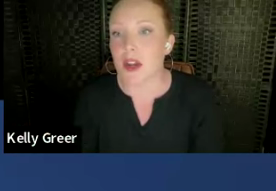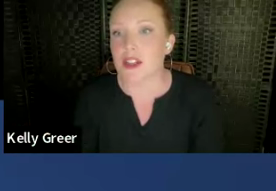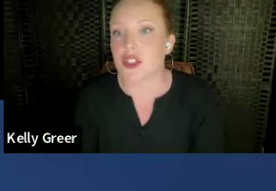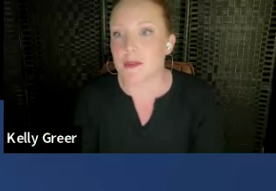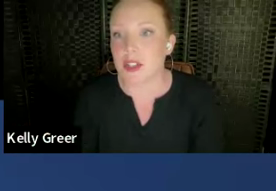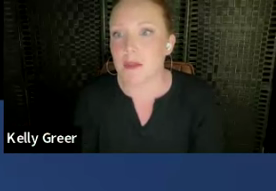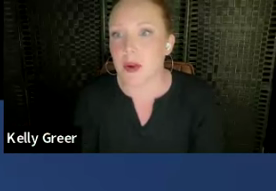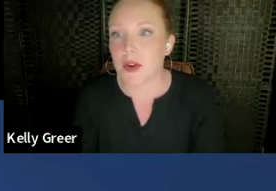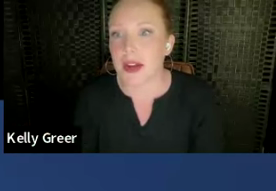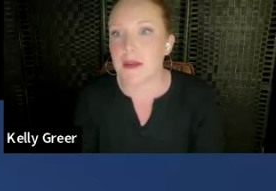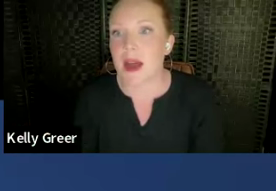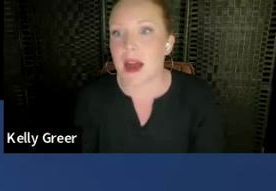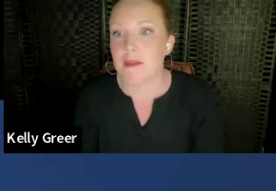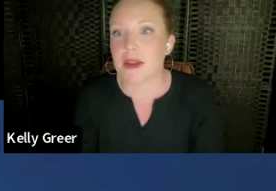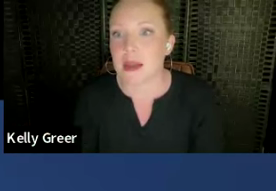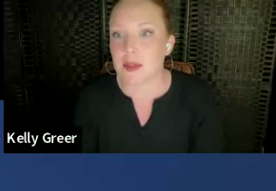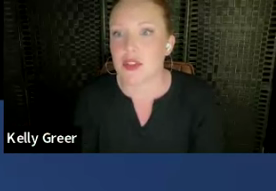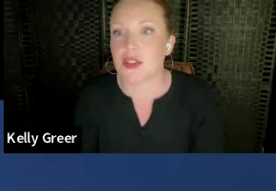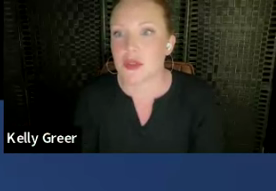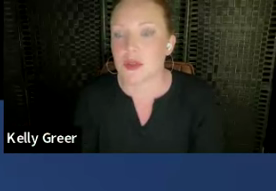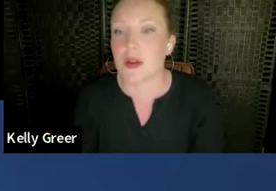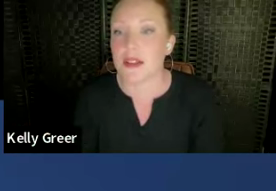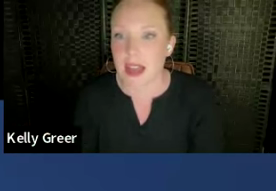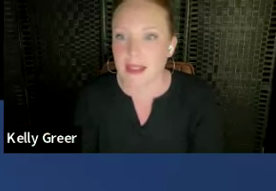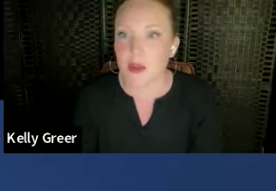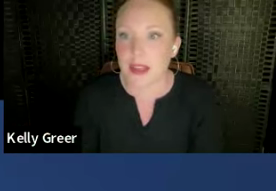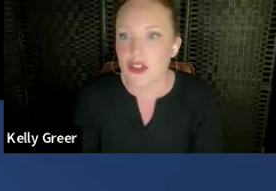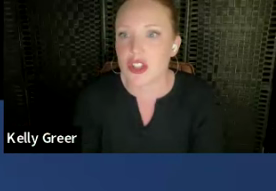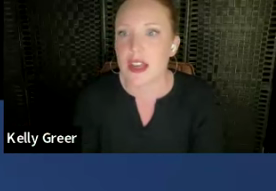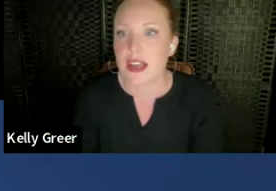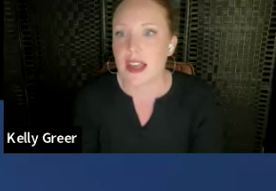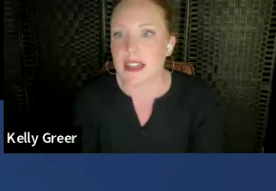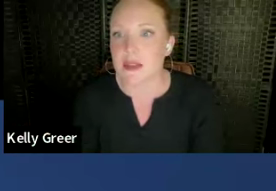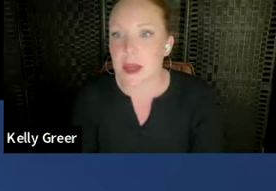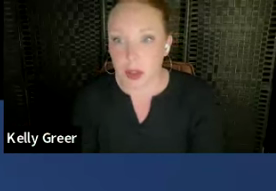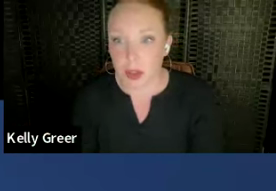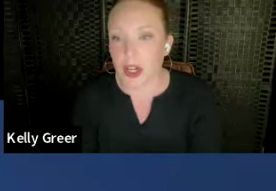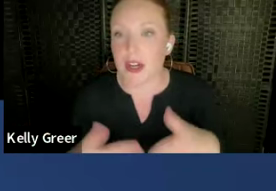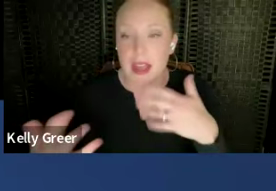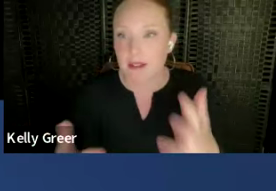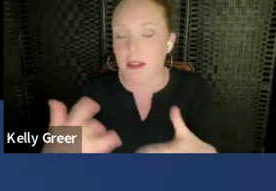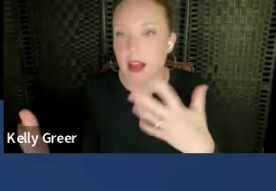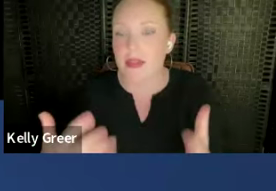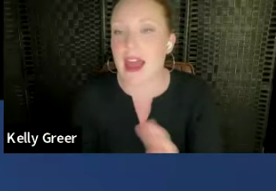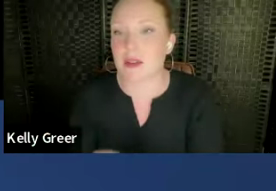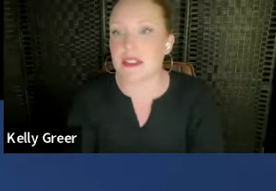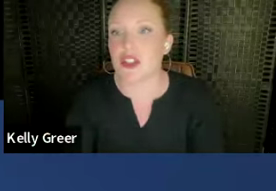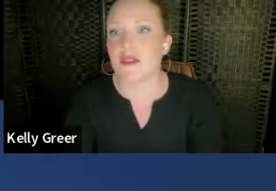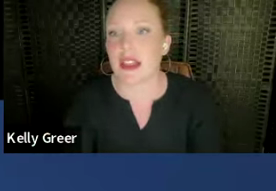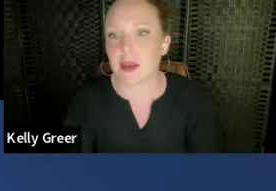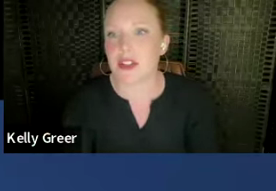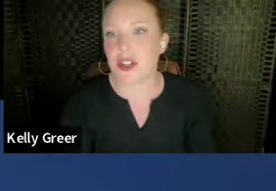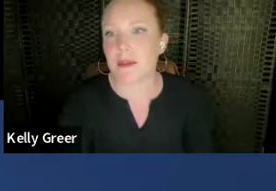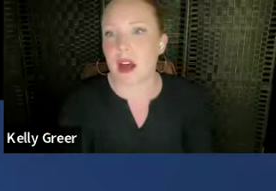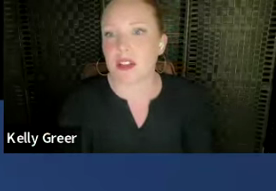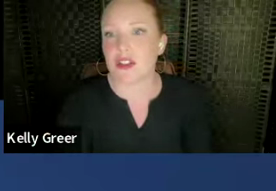So I was part of their Jumpstart program, being able to do sign language and to be able to learn and that